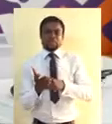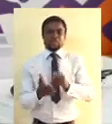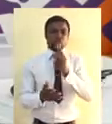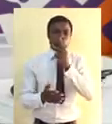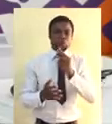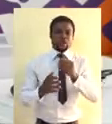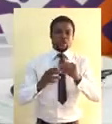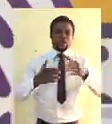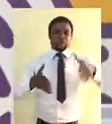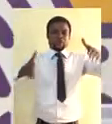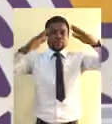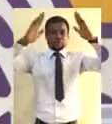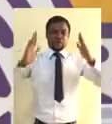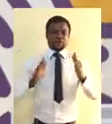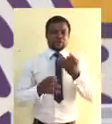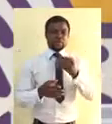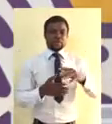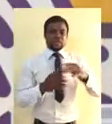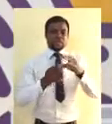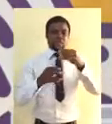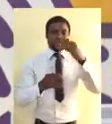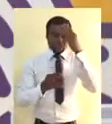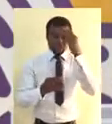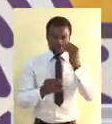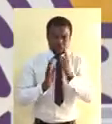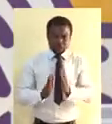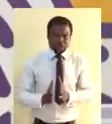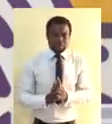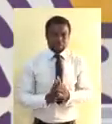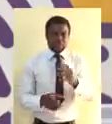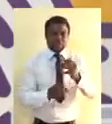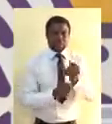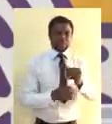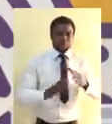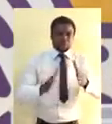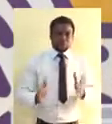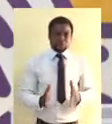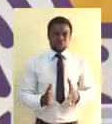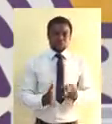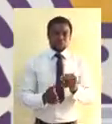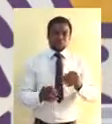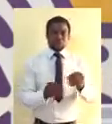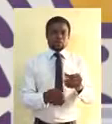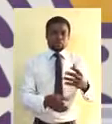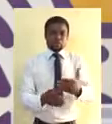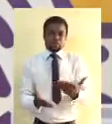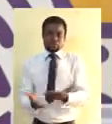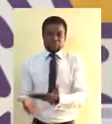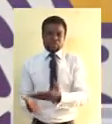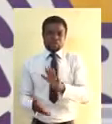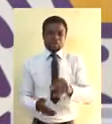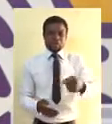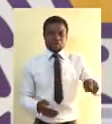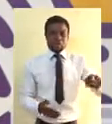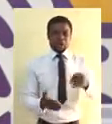fountain experiment. Step 1, get your bottle and with your marker carefully make